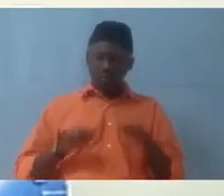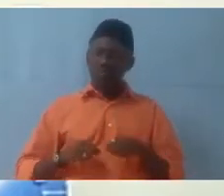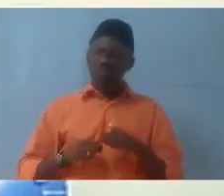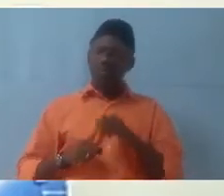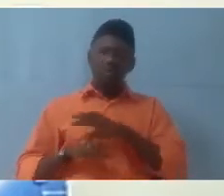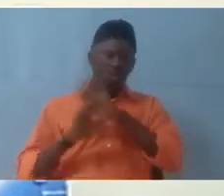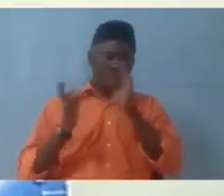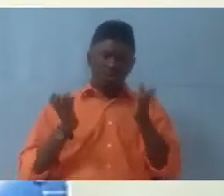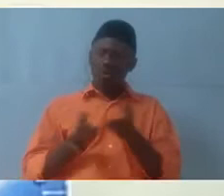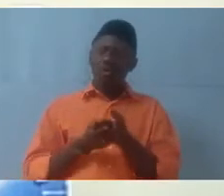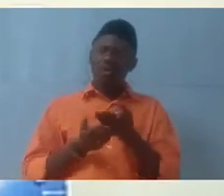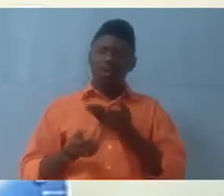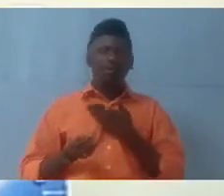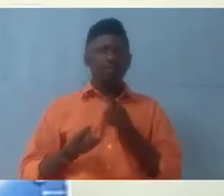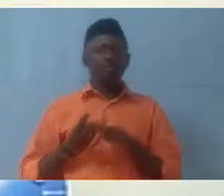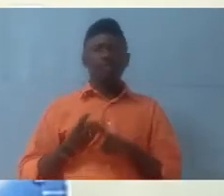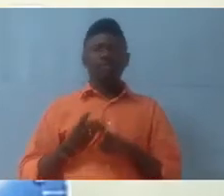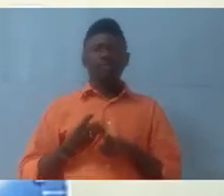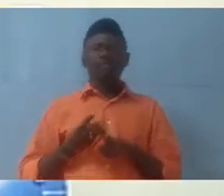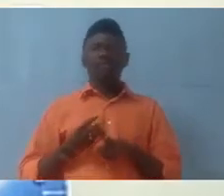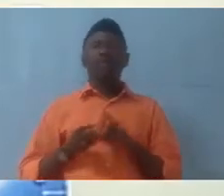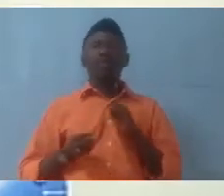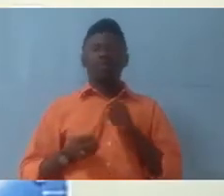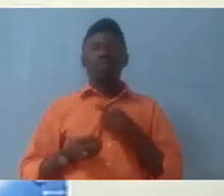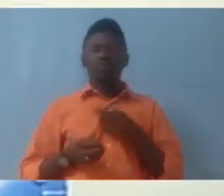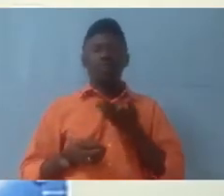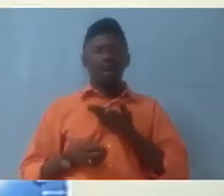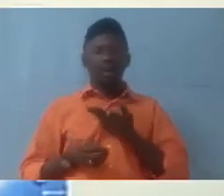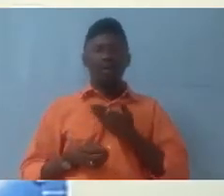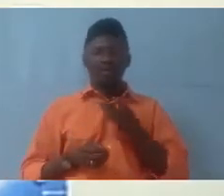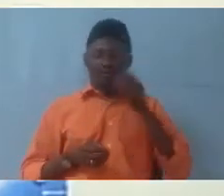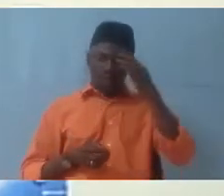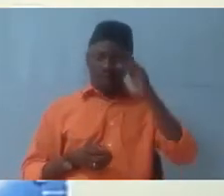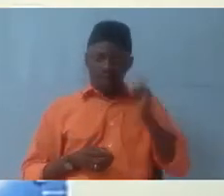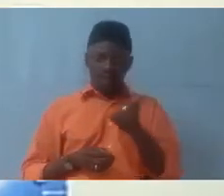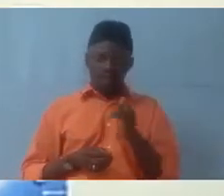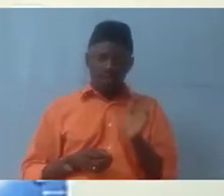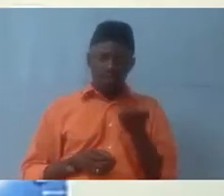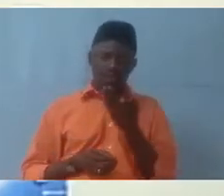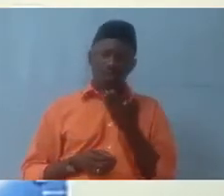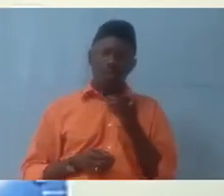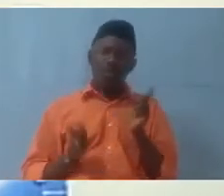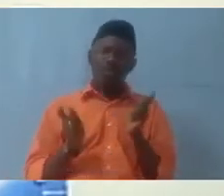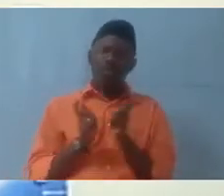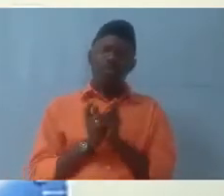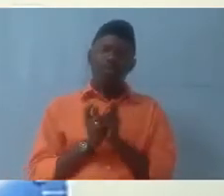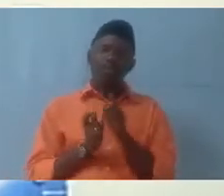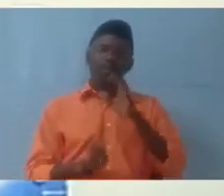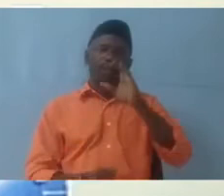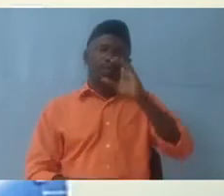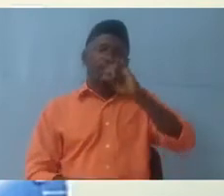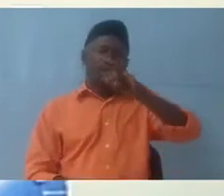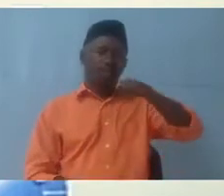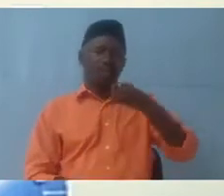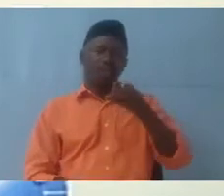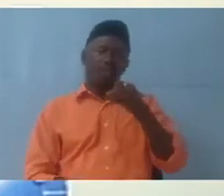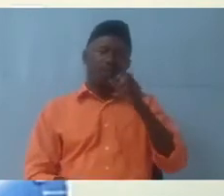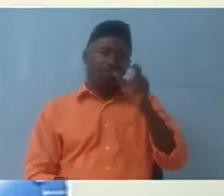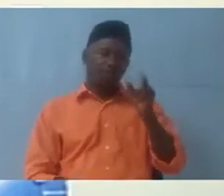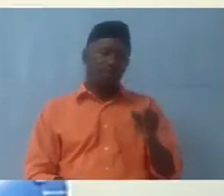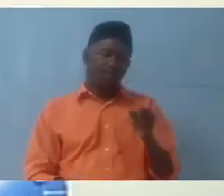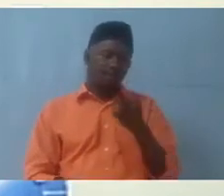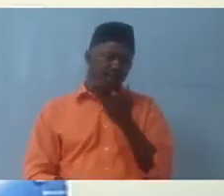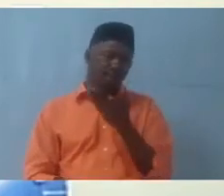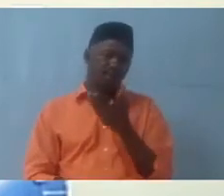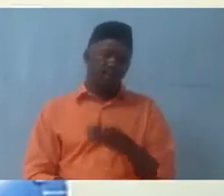ñu am yu yeb because even though we had agreed to go and meet the CJ naam sax nangoon andon nangoto won nañ pour gis chief justice